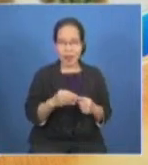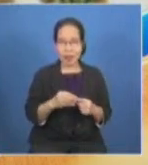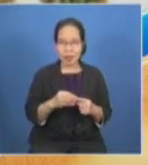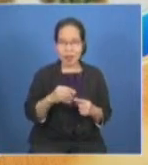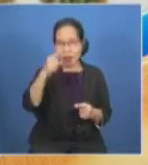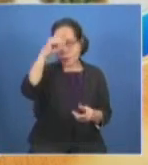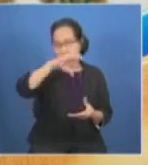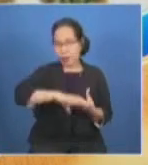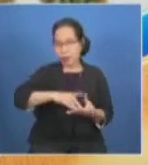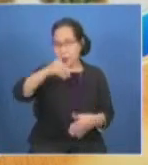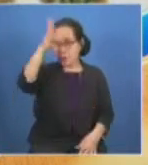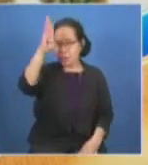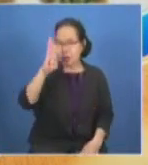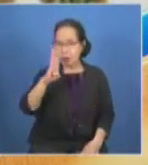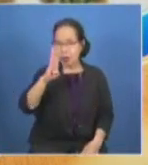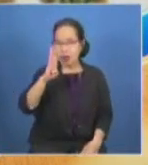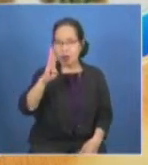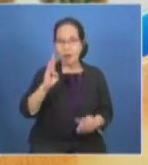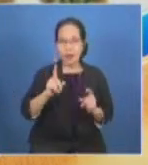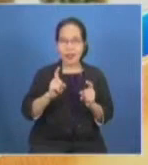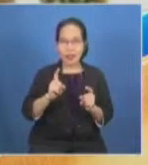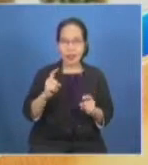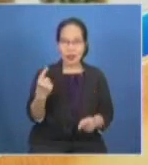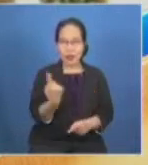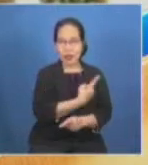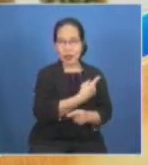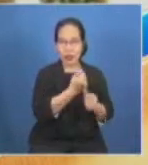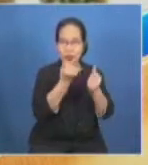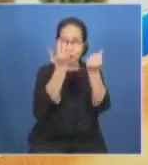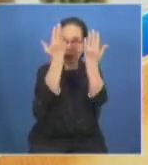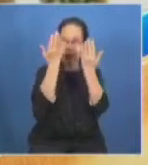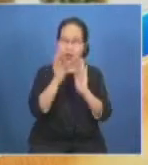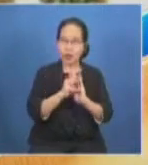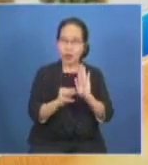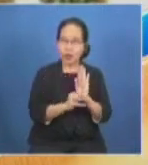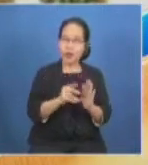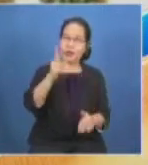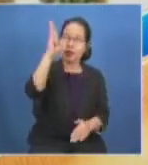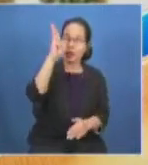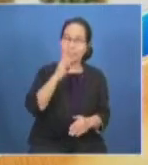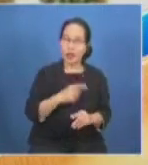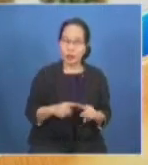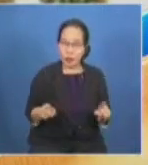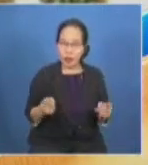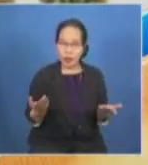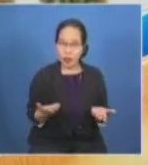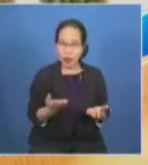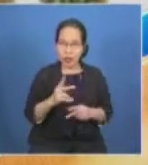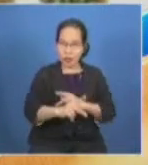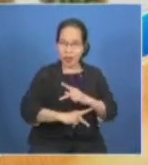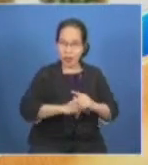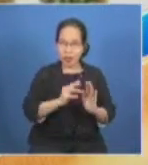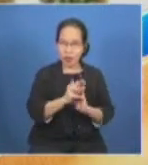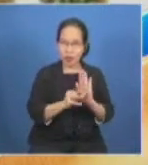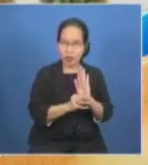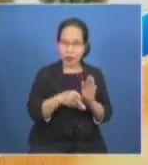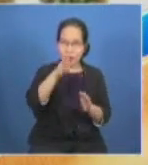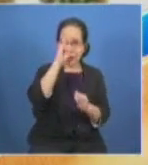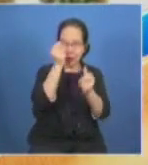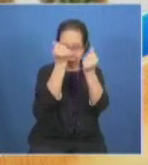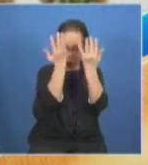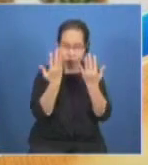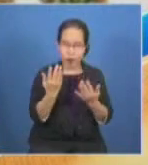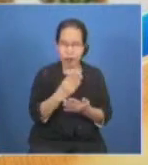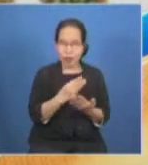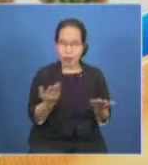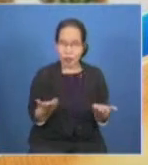the people who believe in God, we should obey God's commandments. But what laws of God are we going